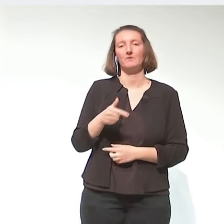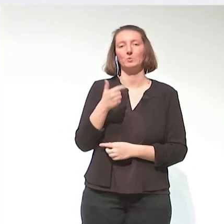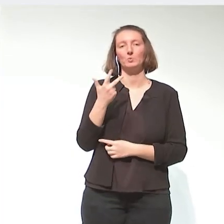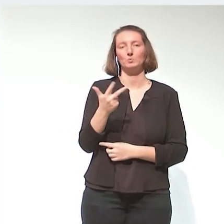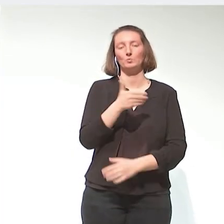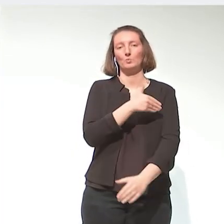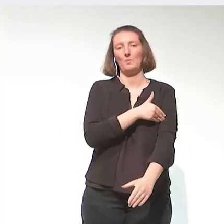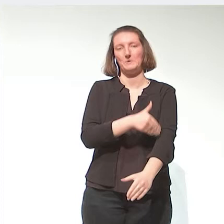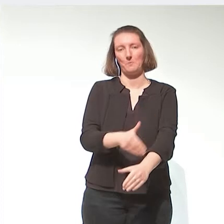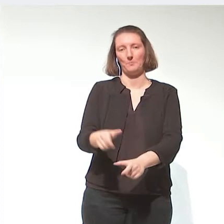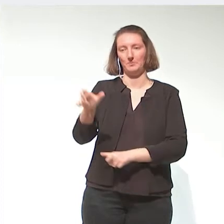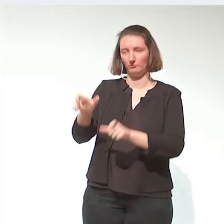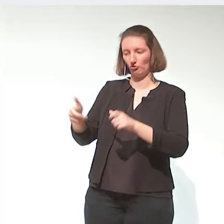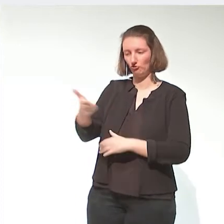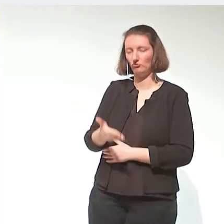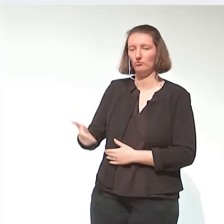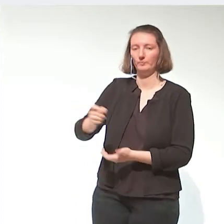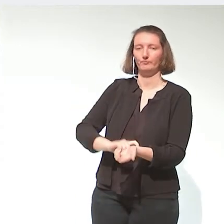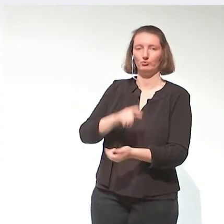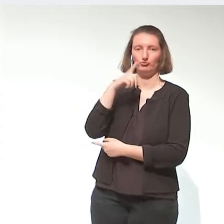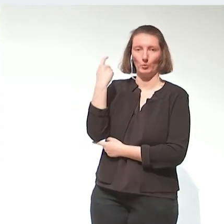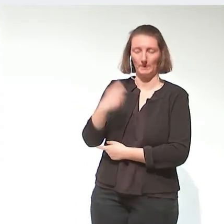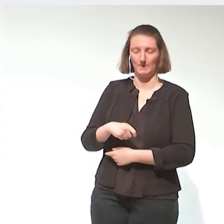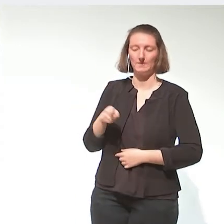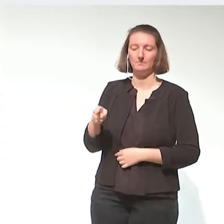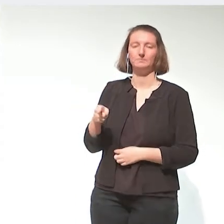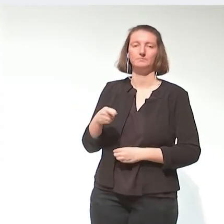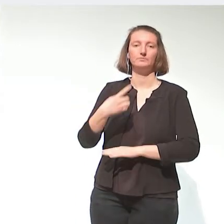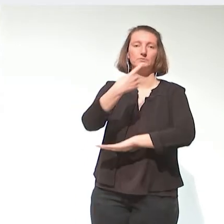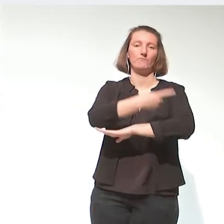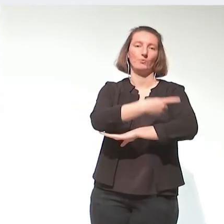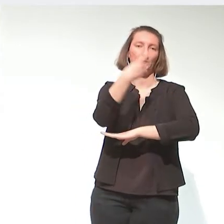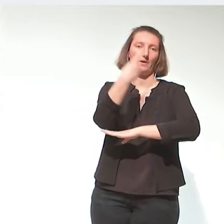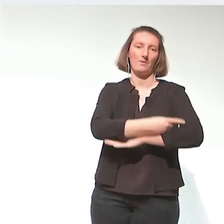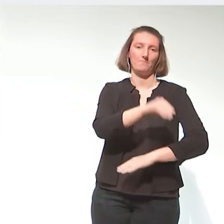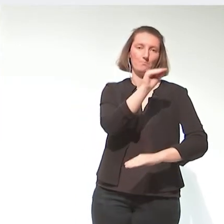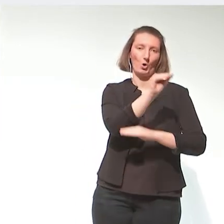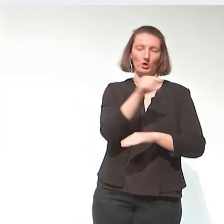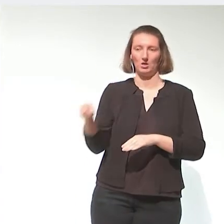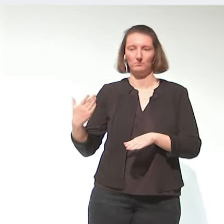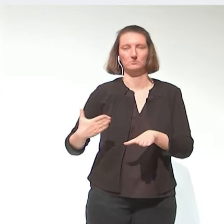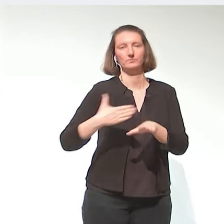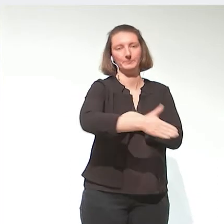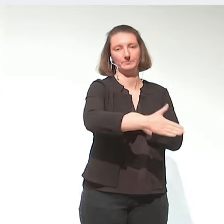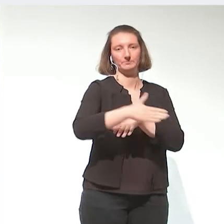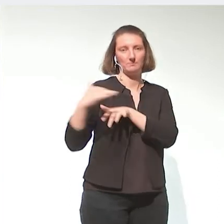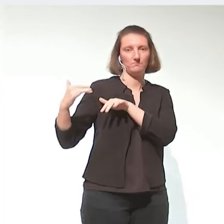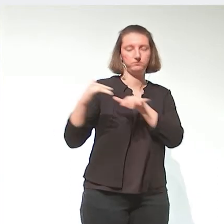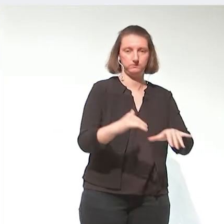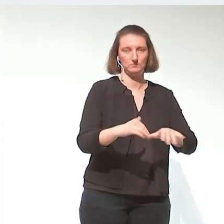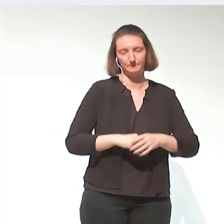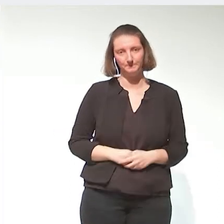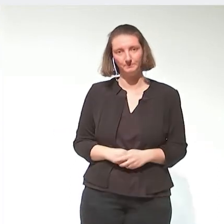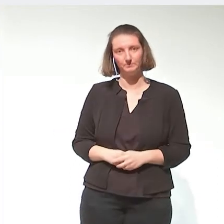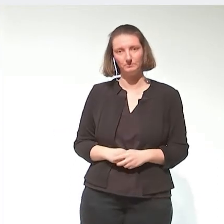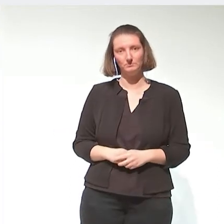Ukrainians crossed Polish border. It's the